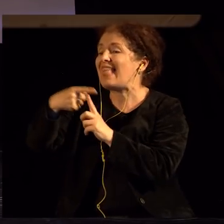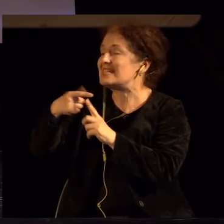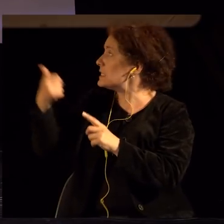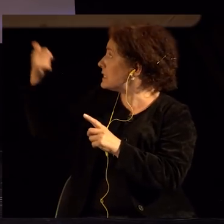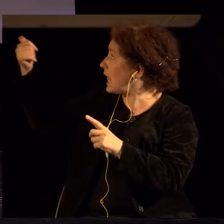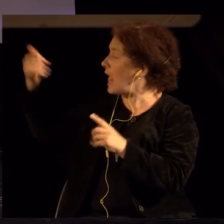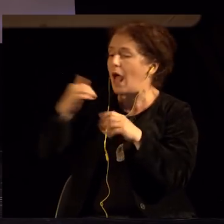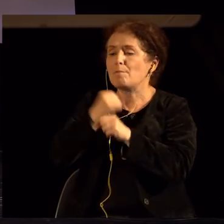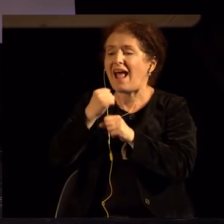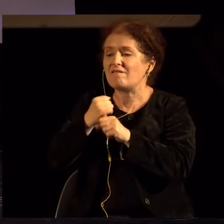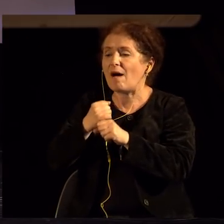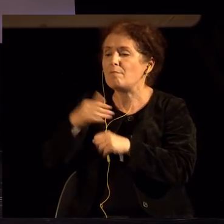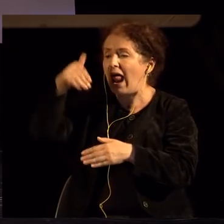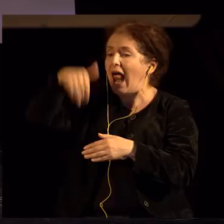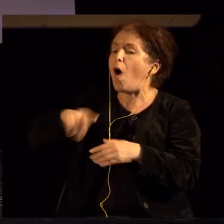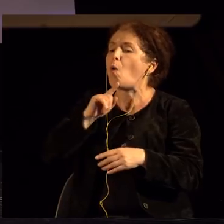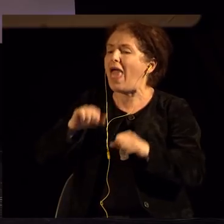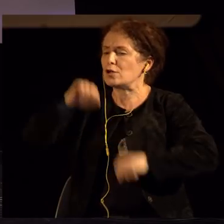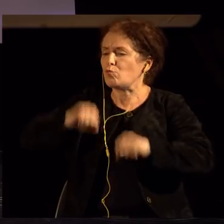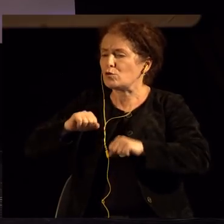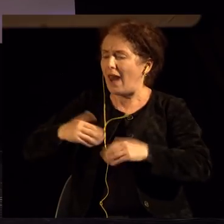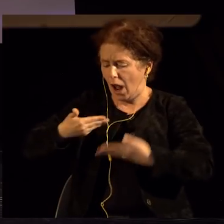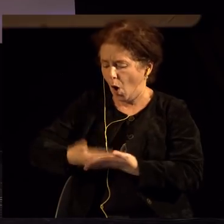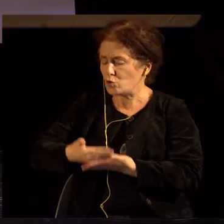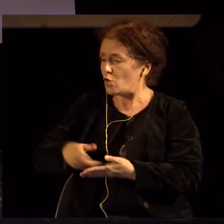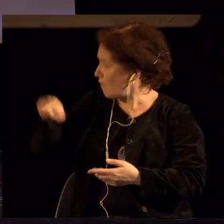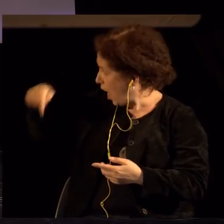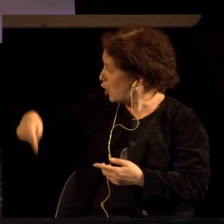at the bottom. At the P, which stands for permission.